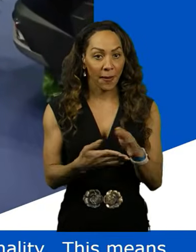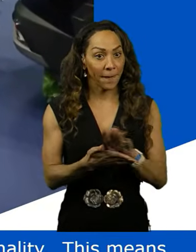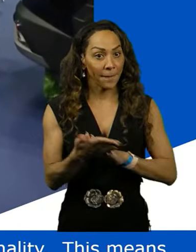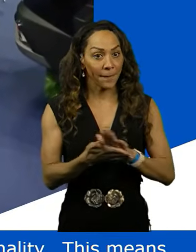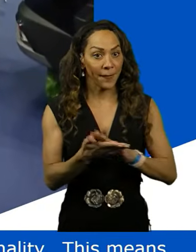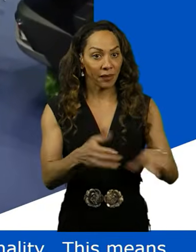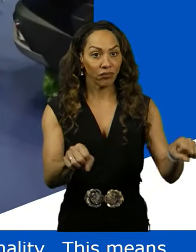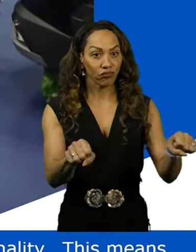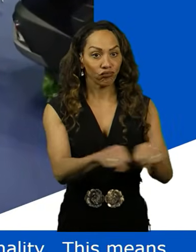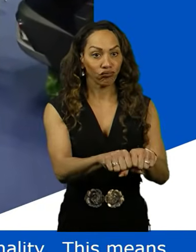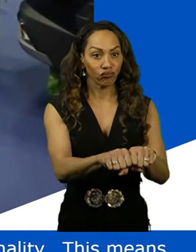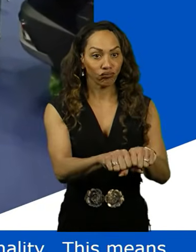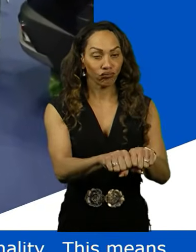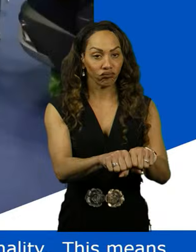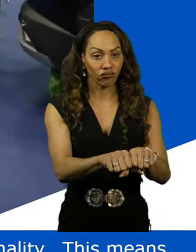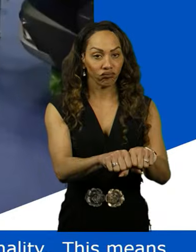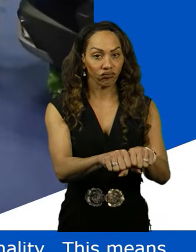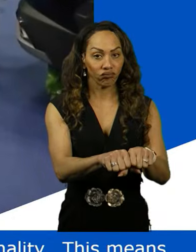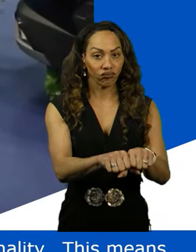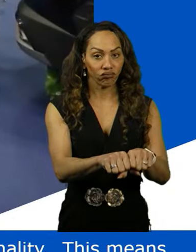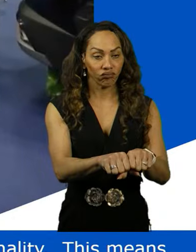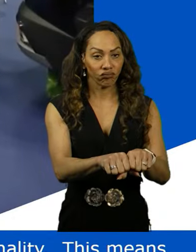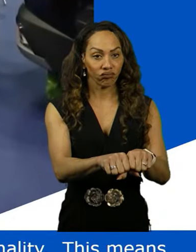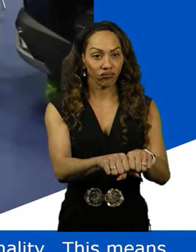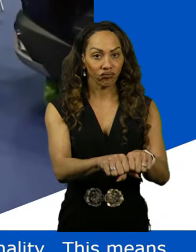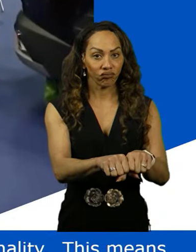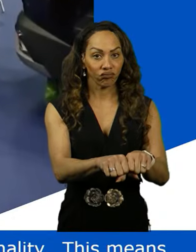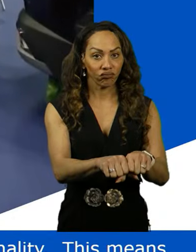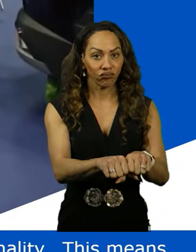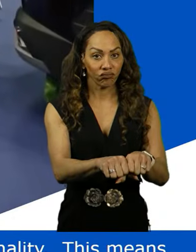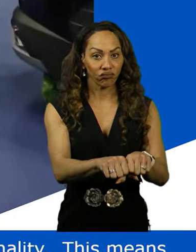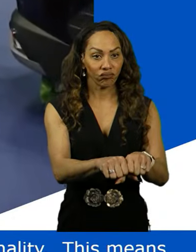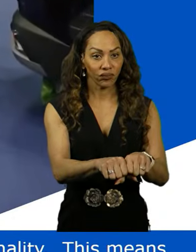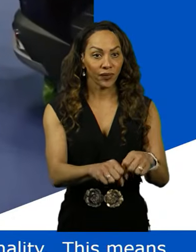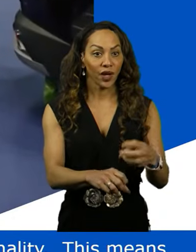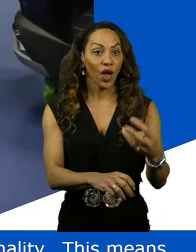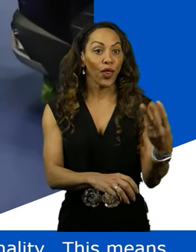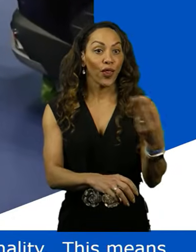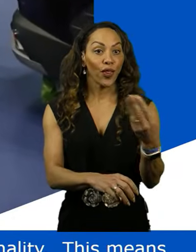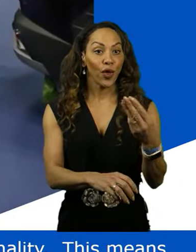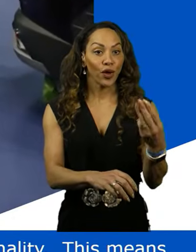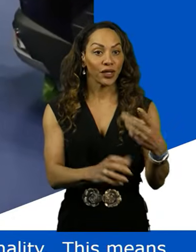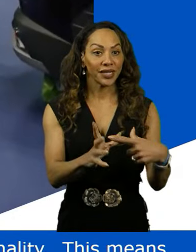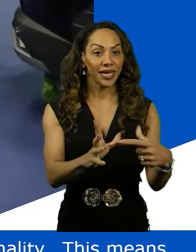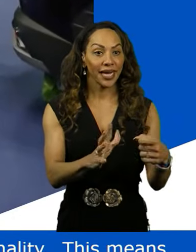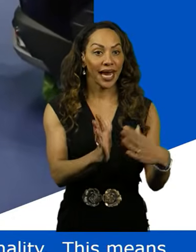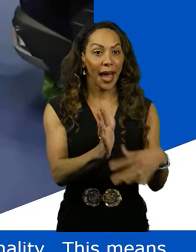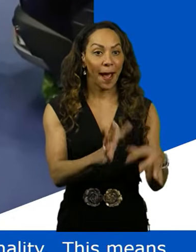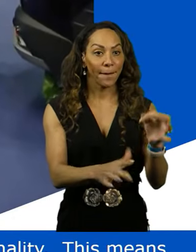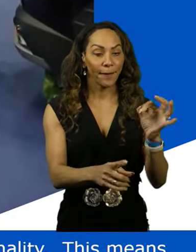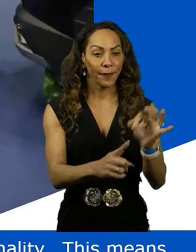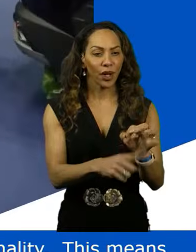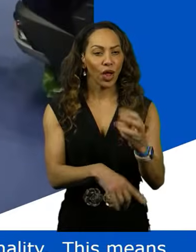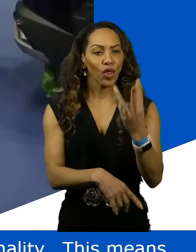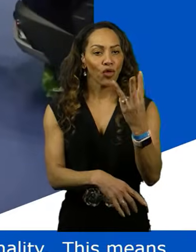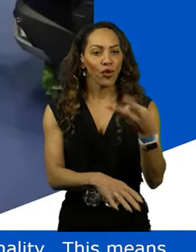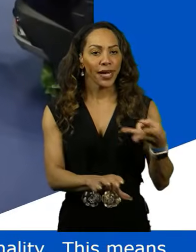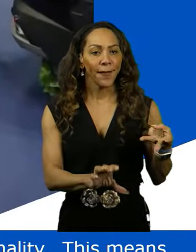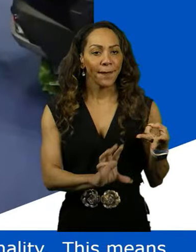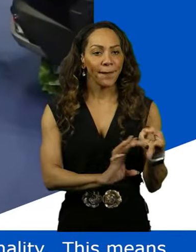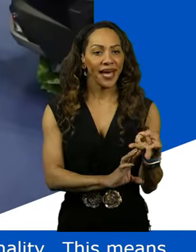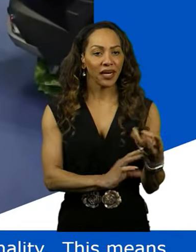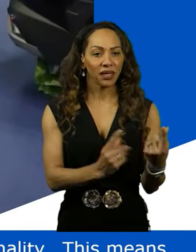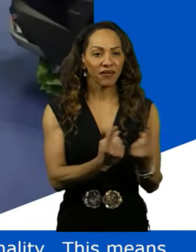here, and you can actually plug in and run 13 amp 3-pin plug devices from it, such as